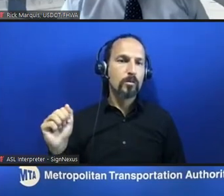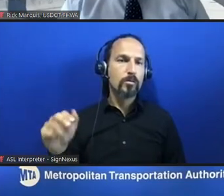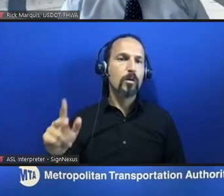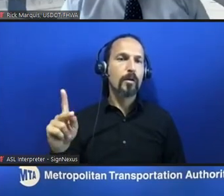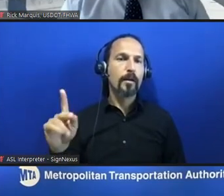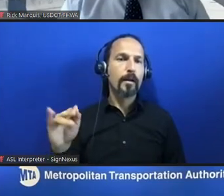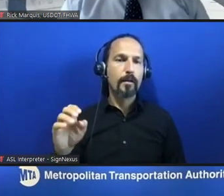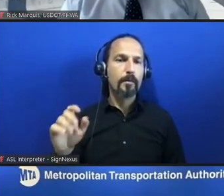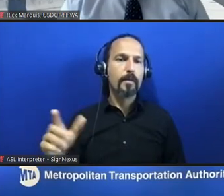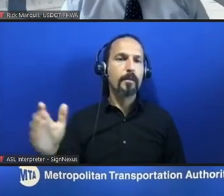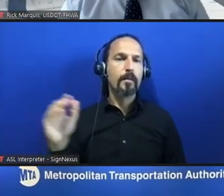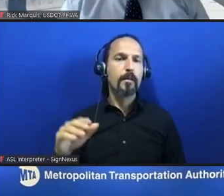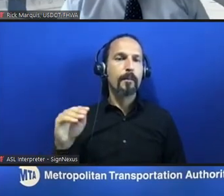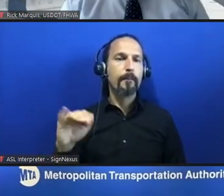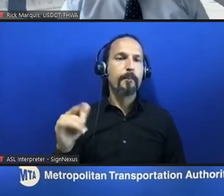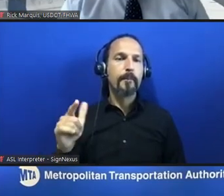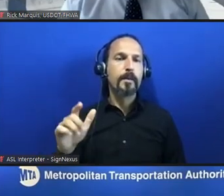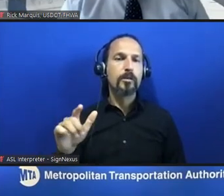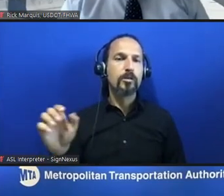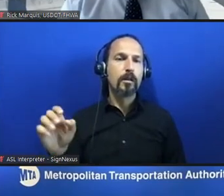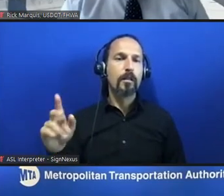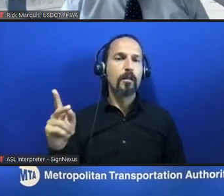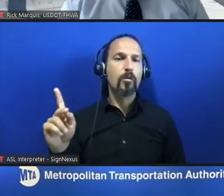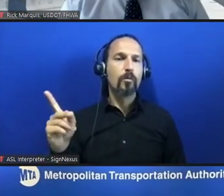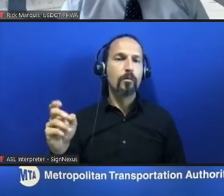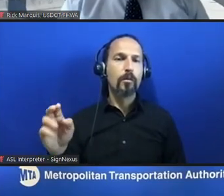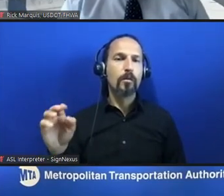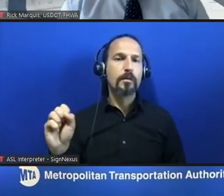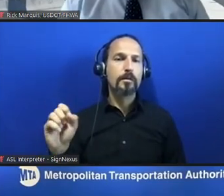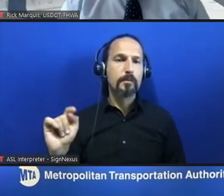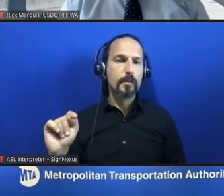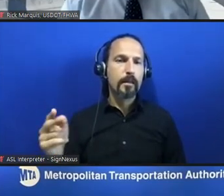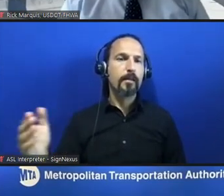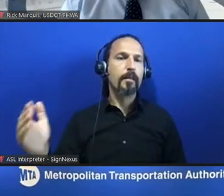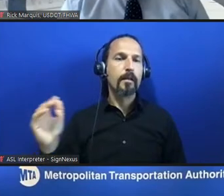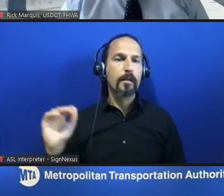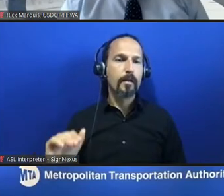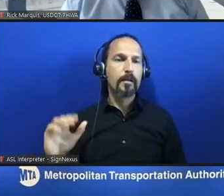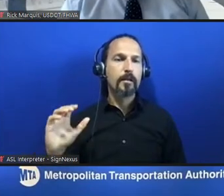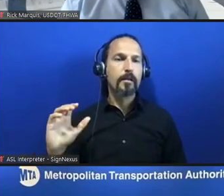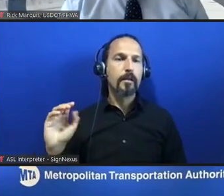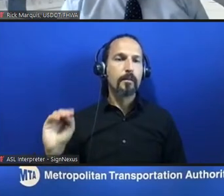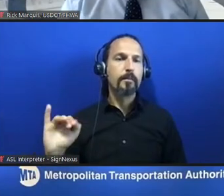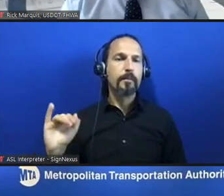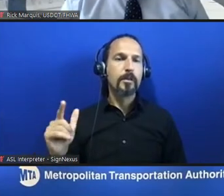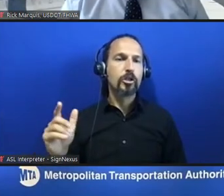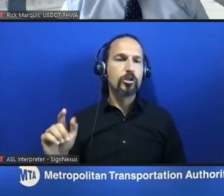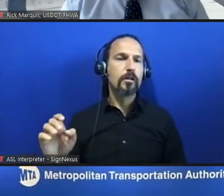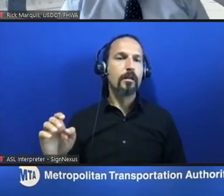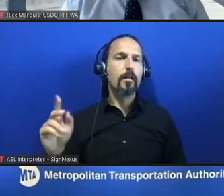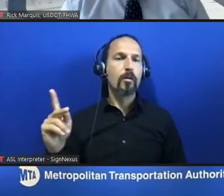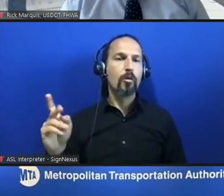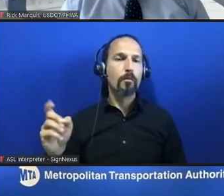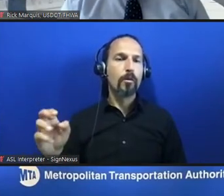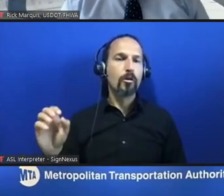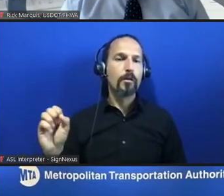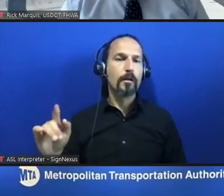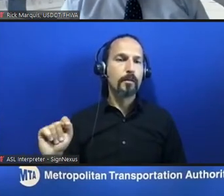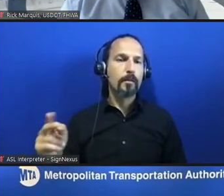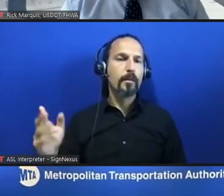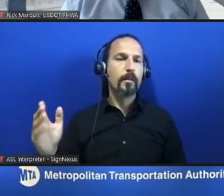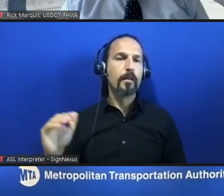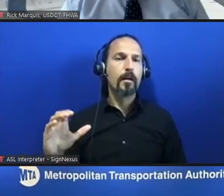followed by Michelle Cooper Smith our next speaker is Michelle coopersmith followed by